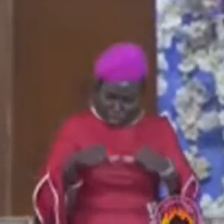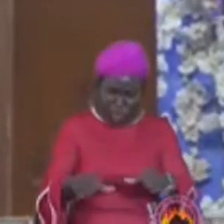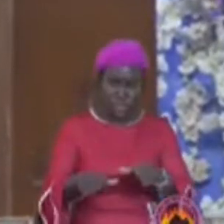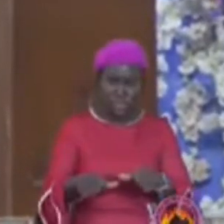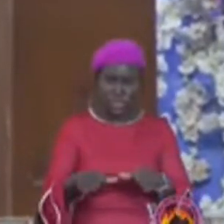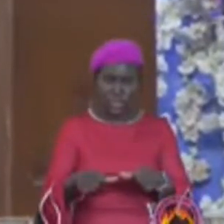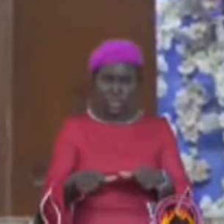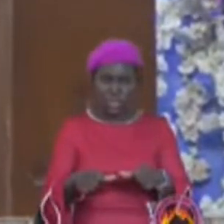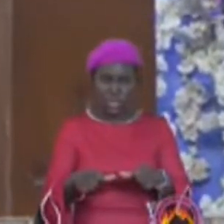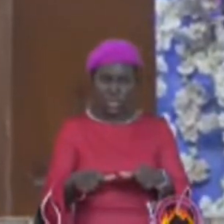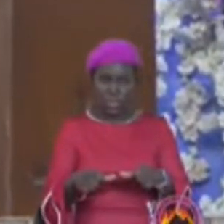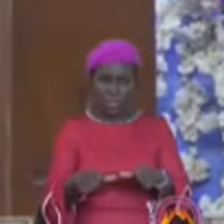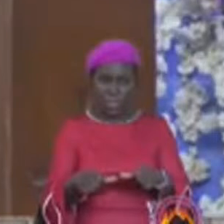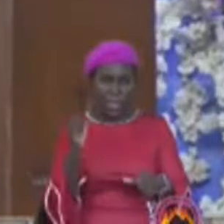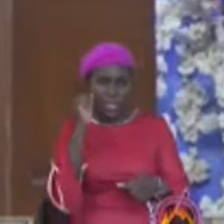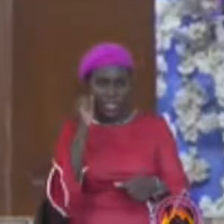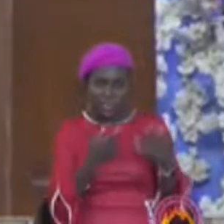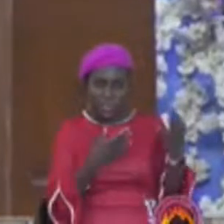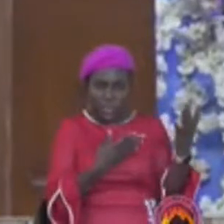pressed. She waited a little bit.